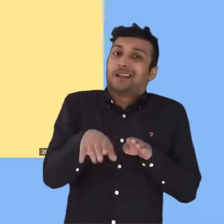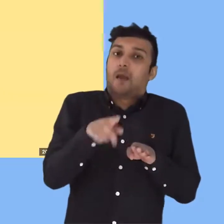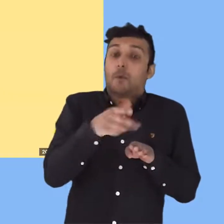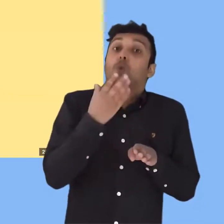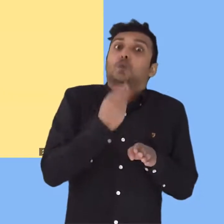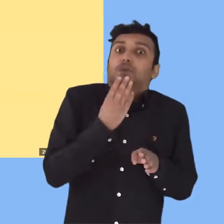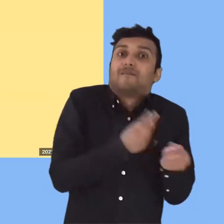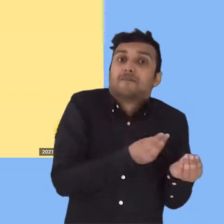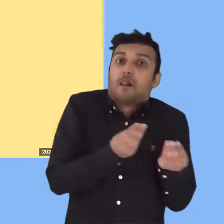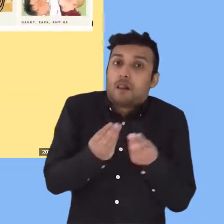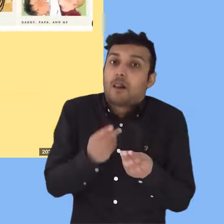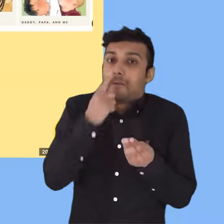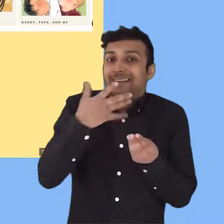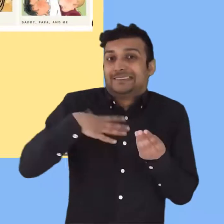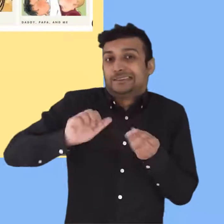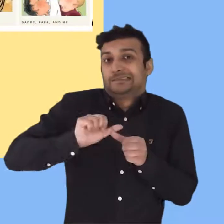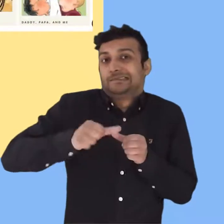all take.